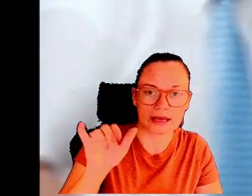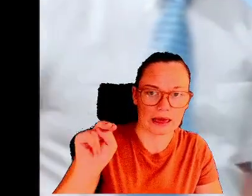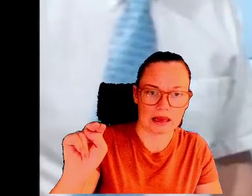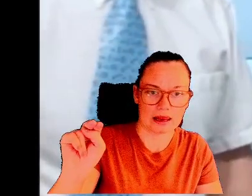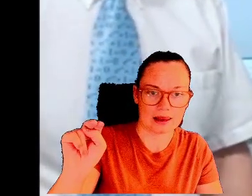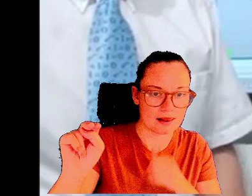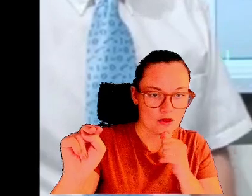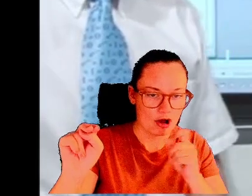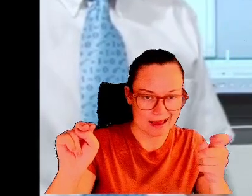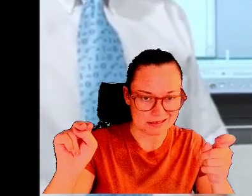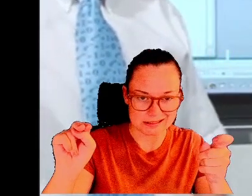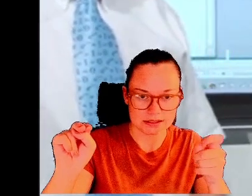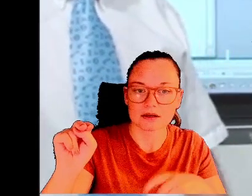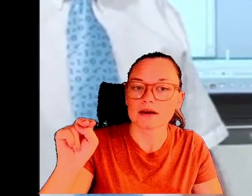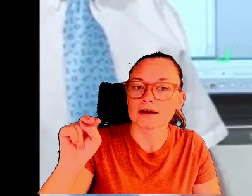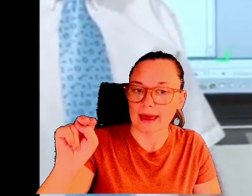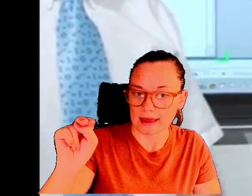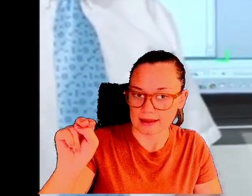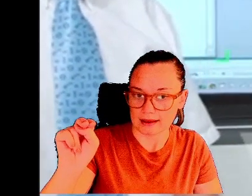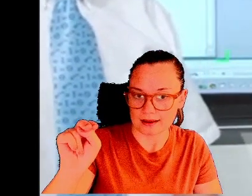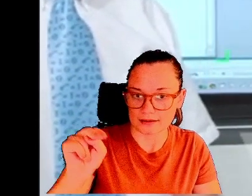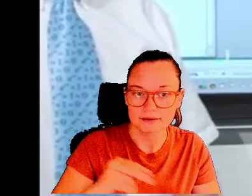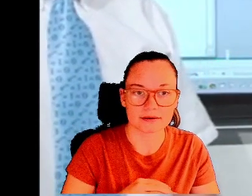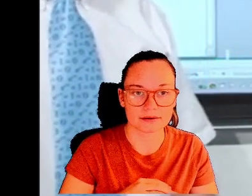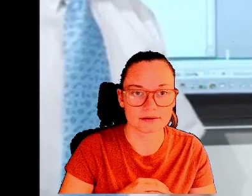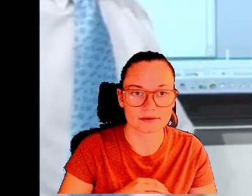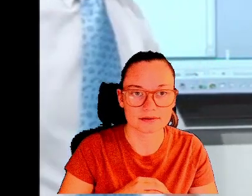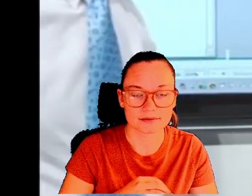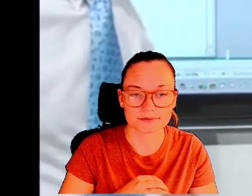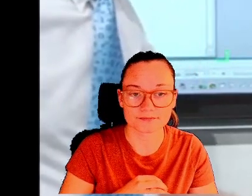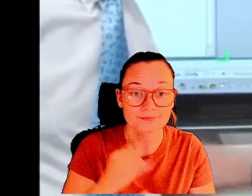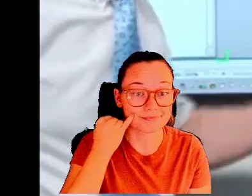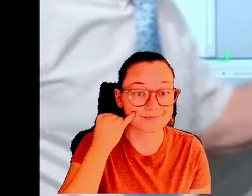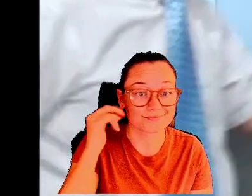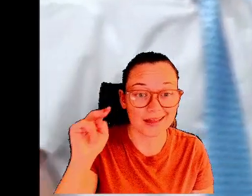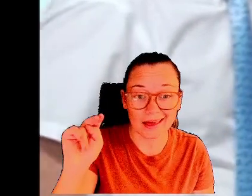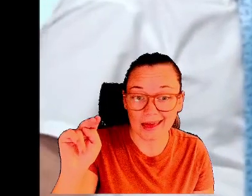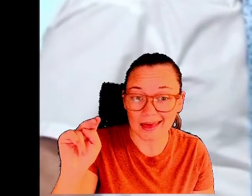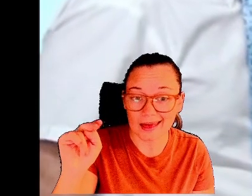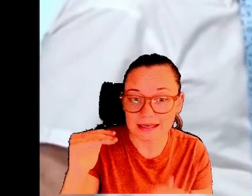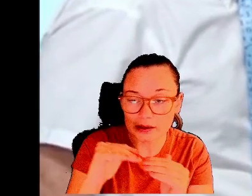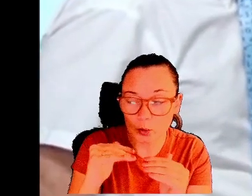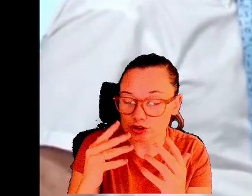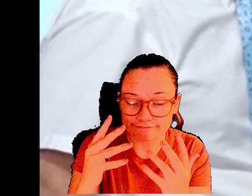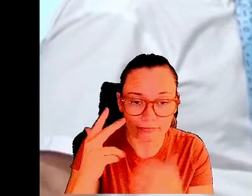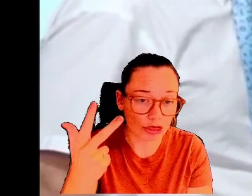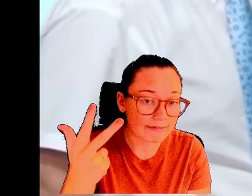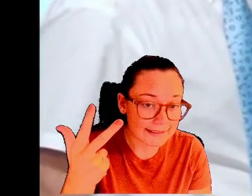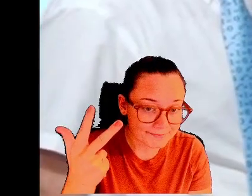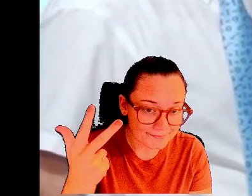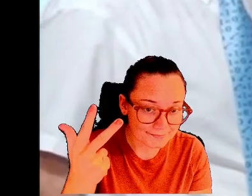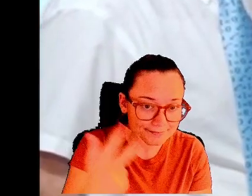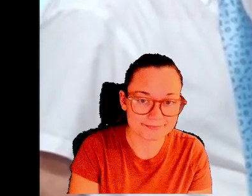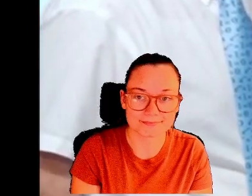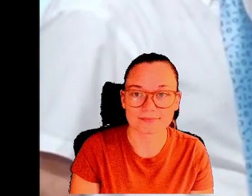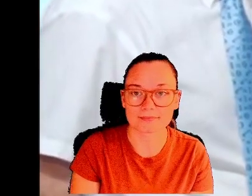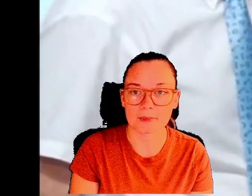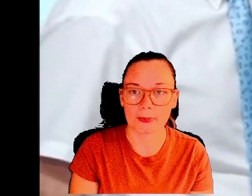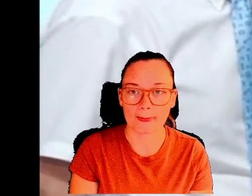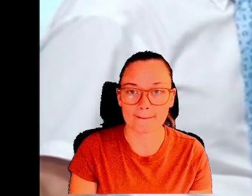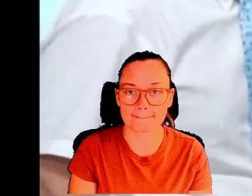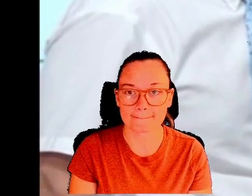n, right, the nth term. Let's let n be 3. If n is 3, we should get an answer of